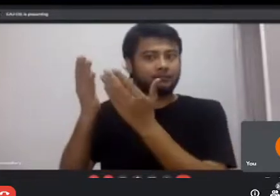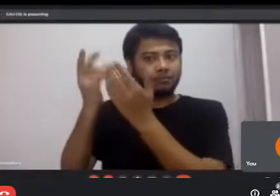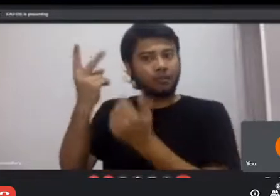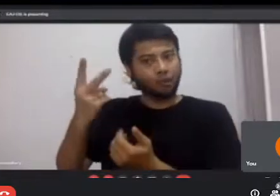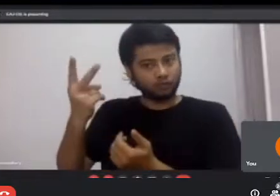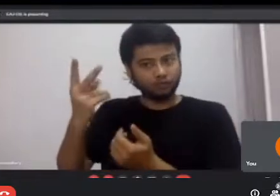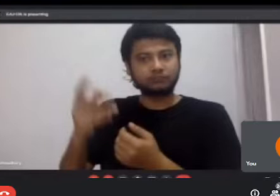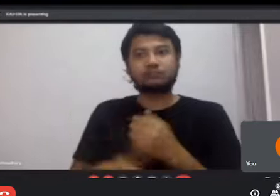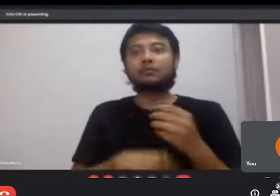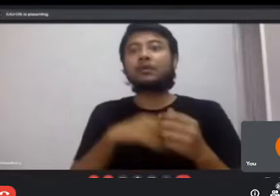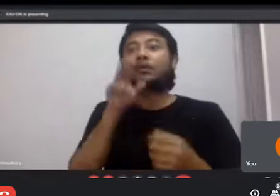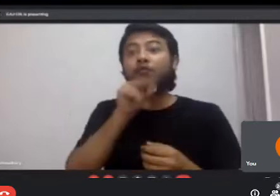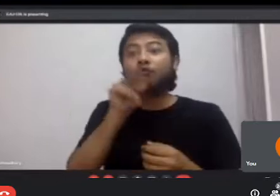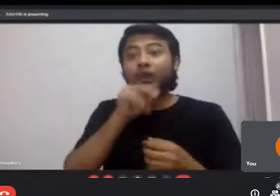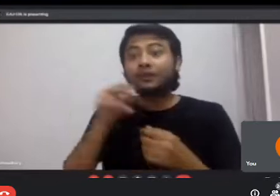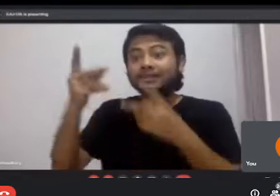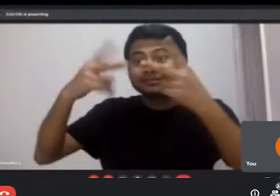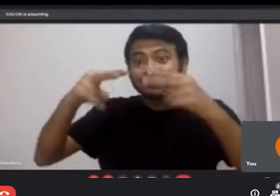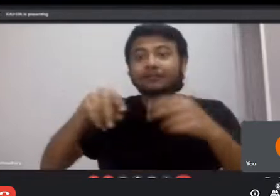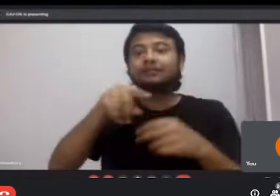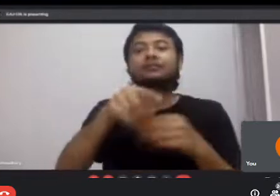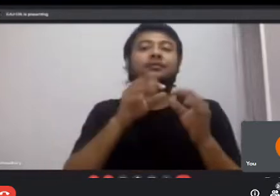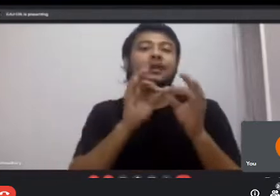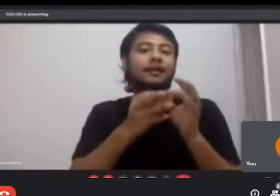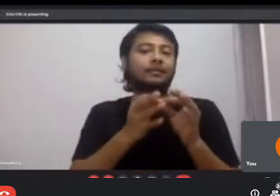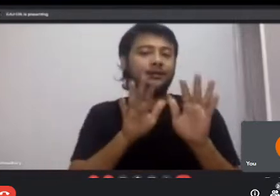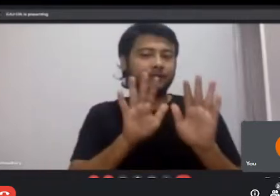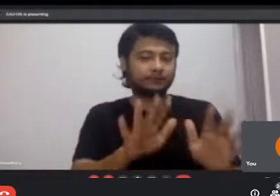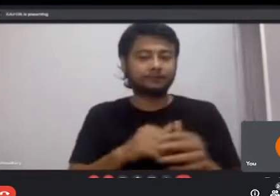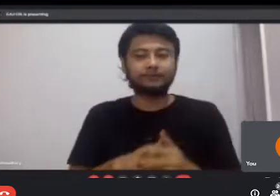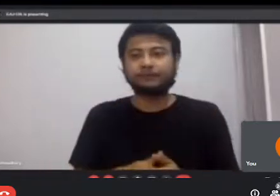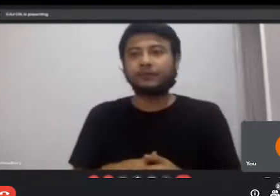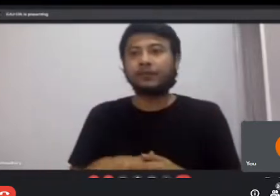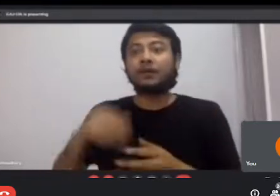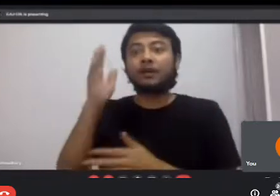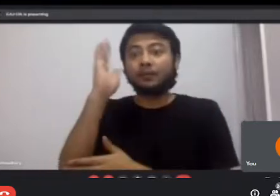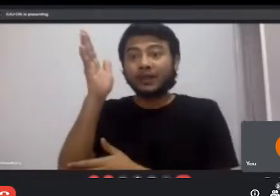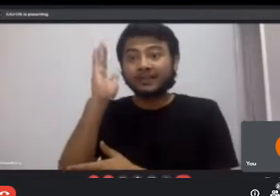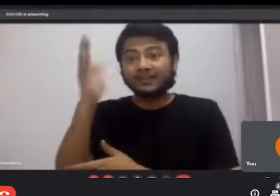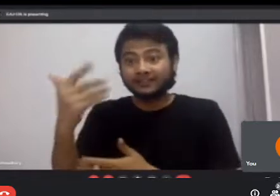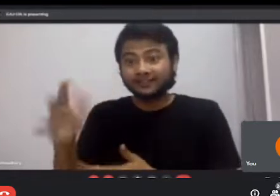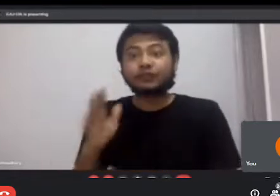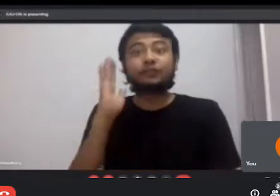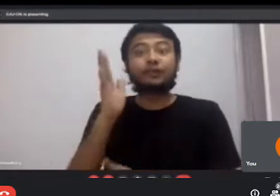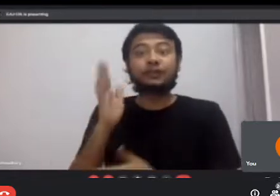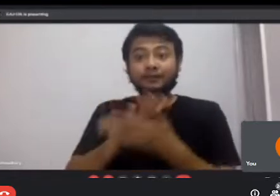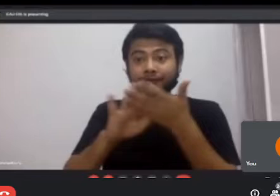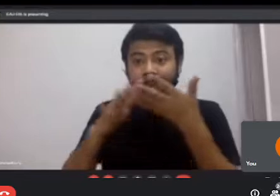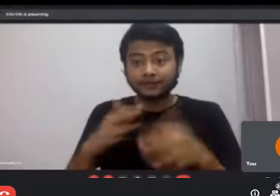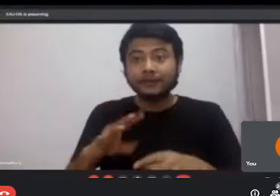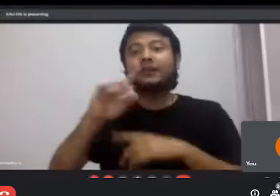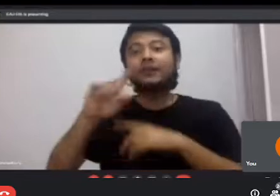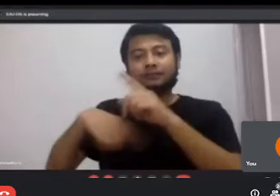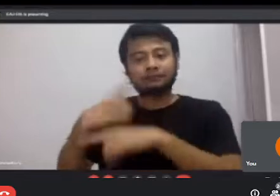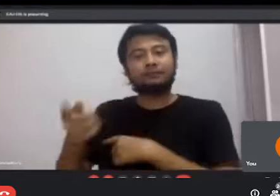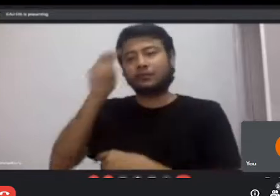and then I'll come back with a brief summary, and we can then enter question and answer session.